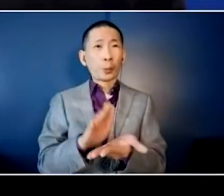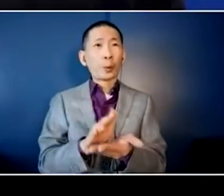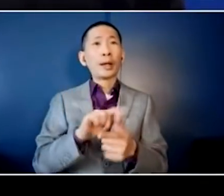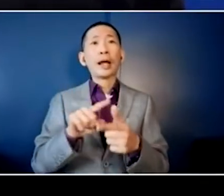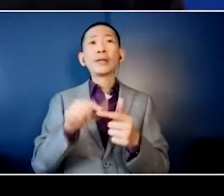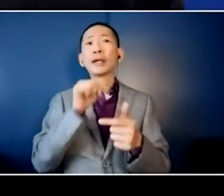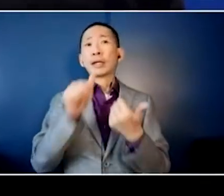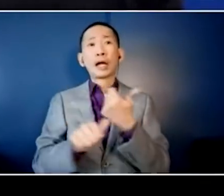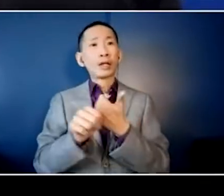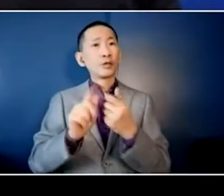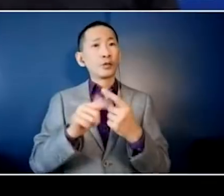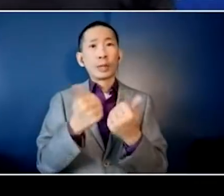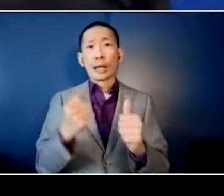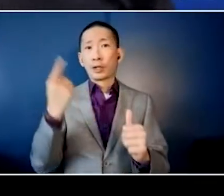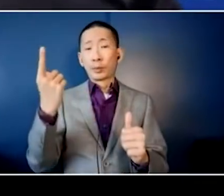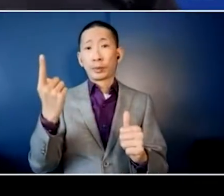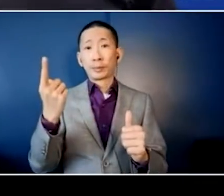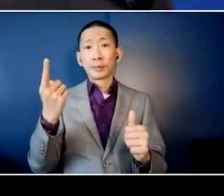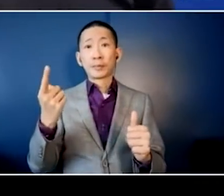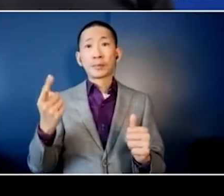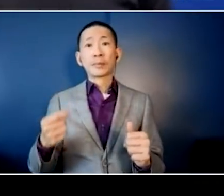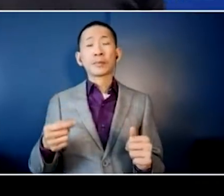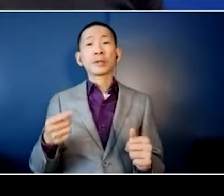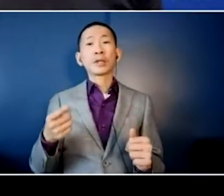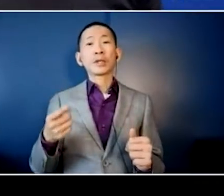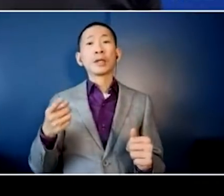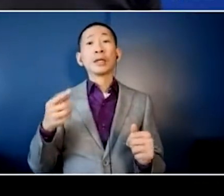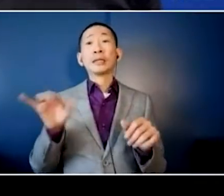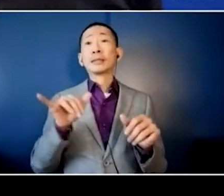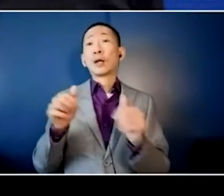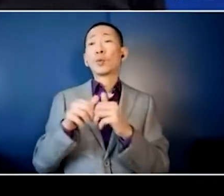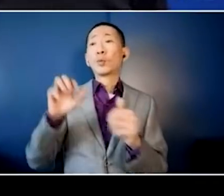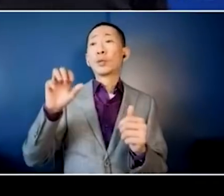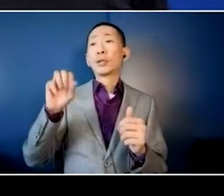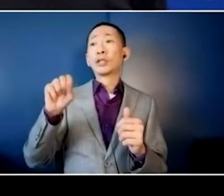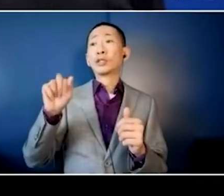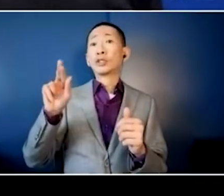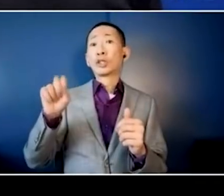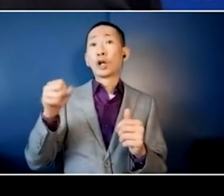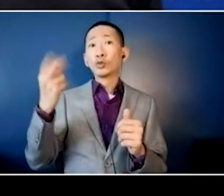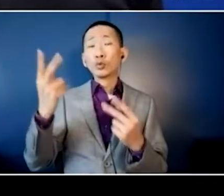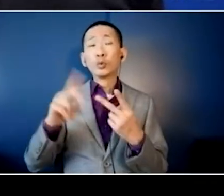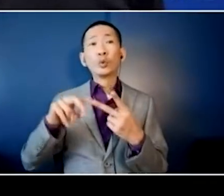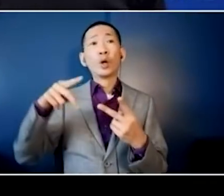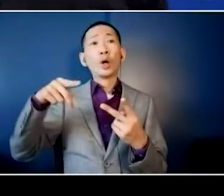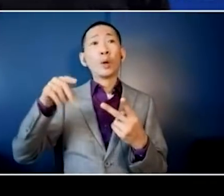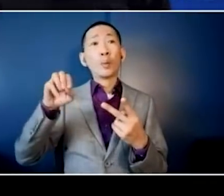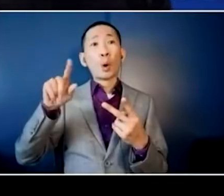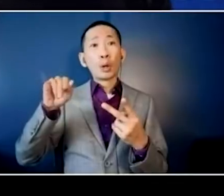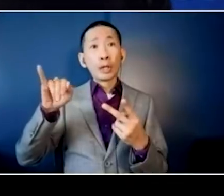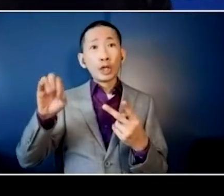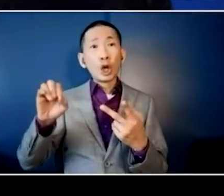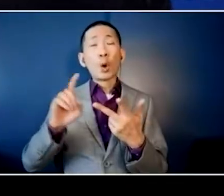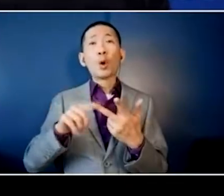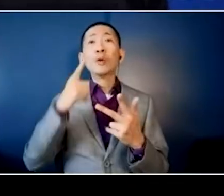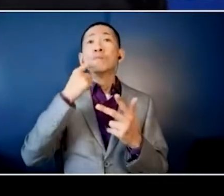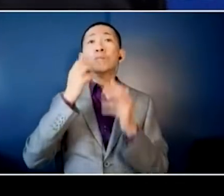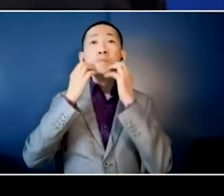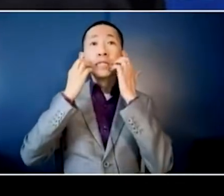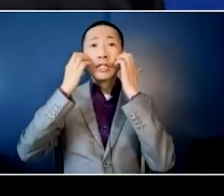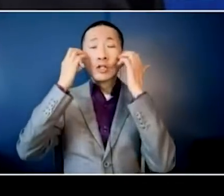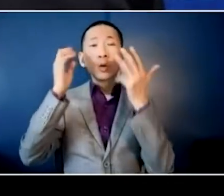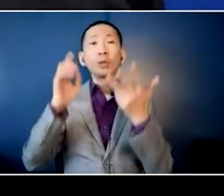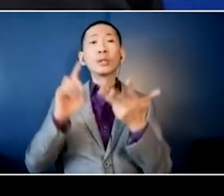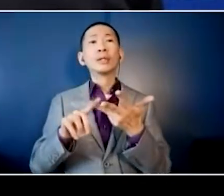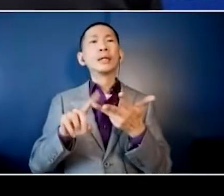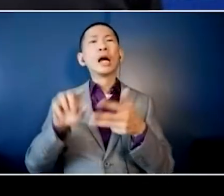other words, do with SARS-CoV-2 what we did with polio, what we did with measles, and what we've done with many